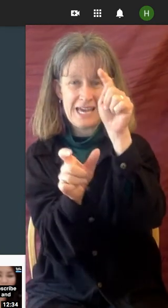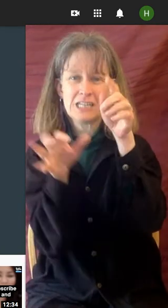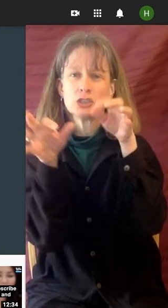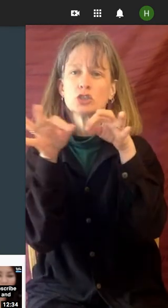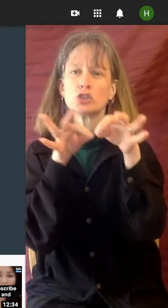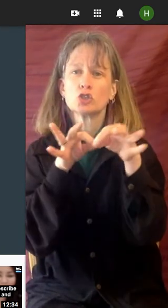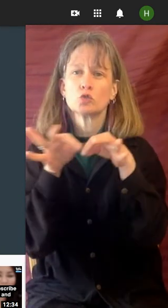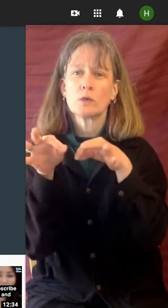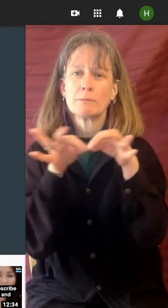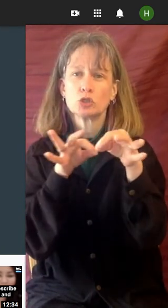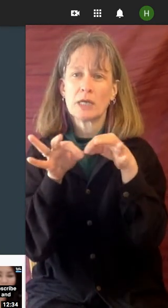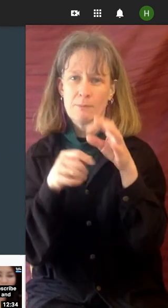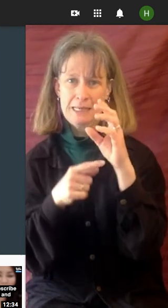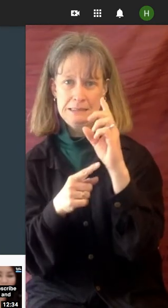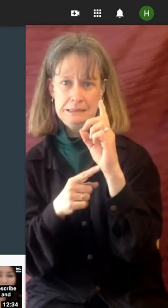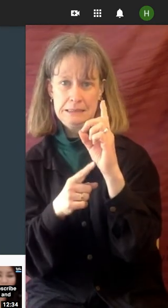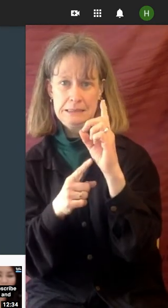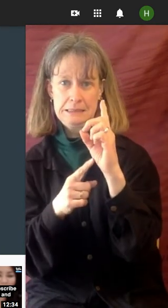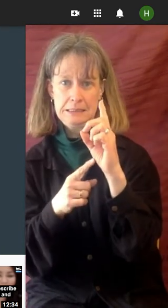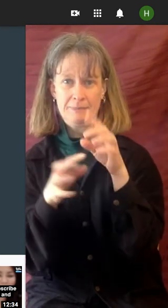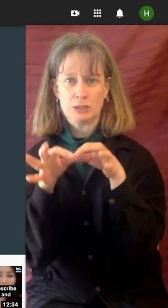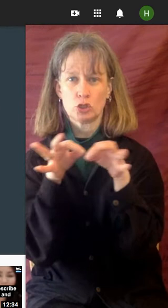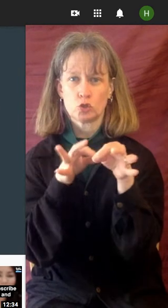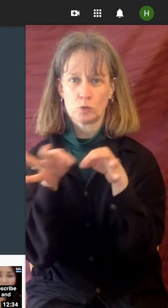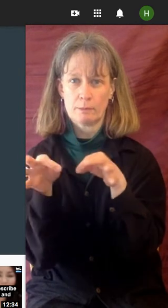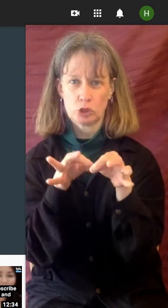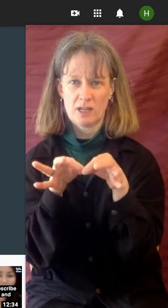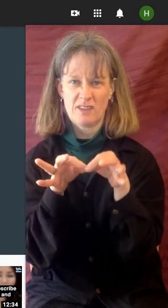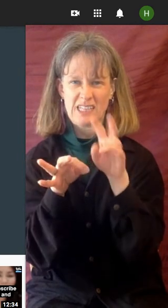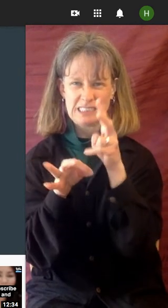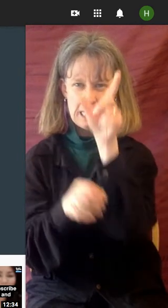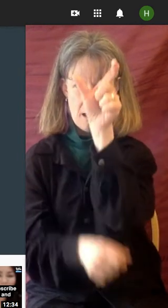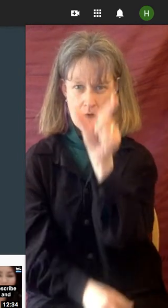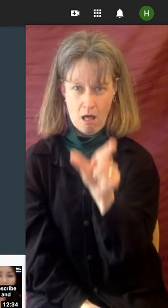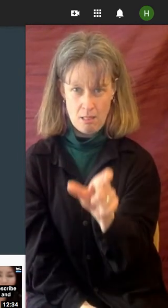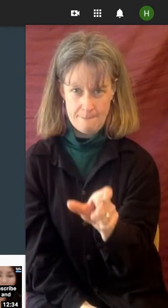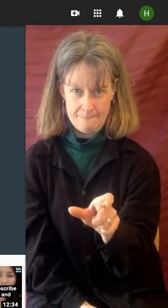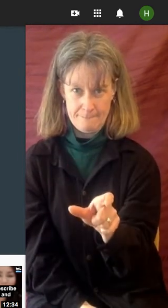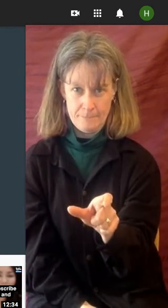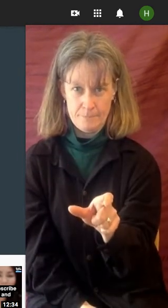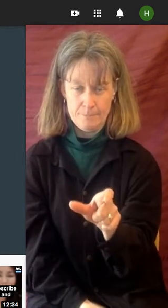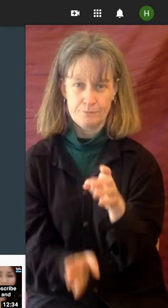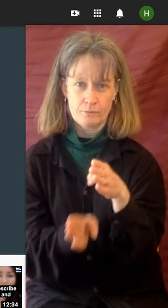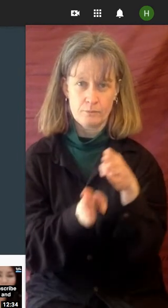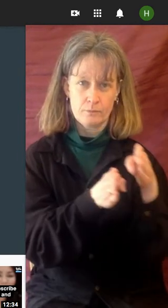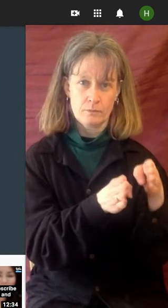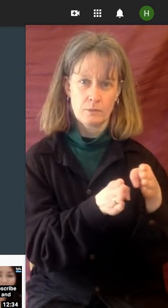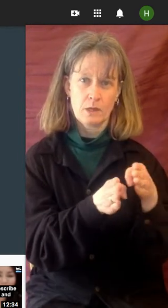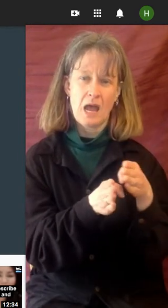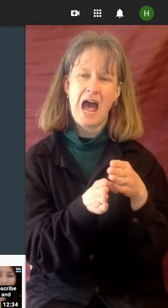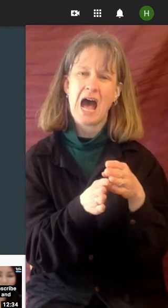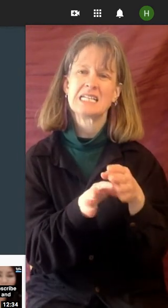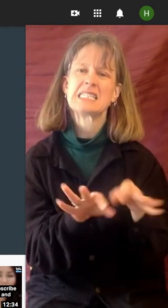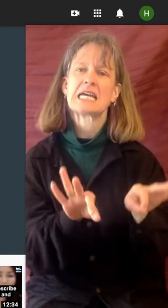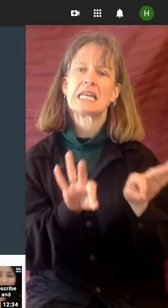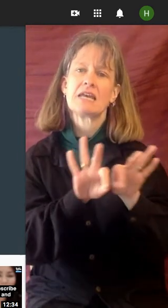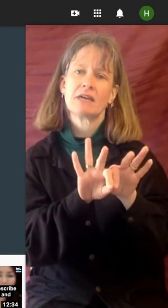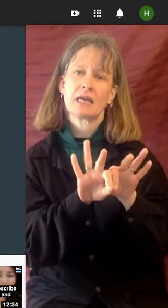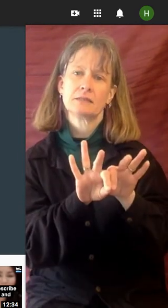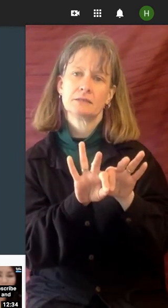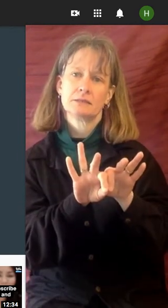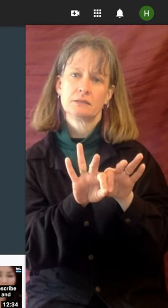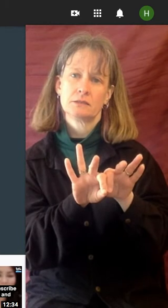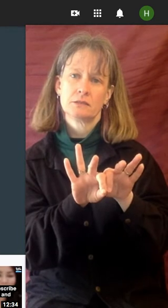put a D next to that so you can see it really clearly, and then the significance, and I put an